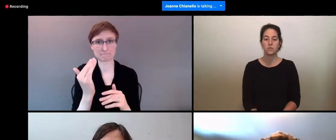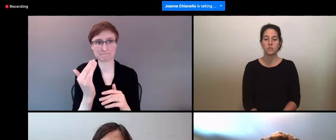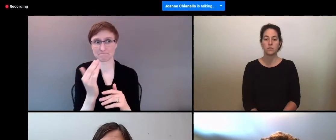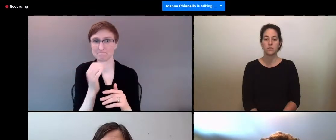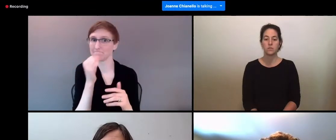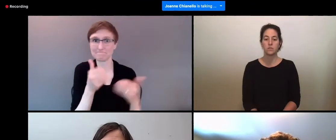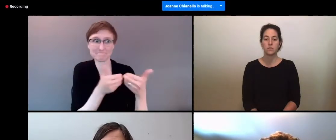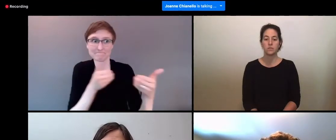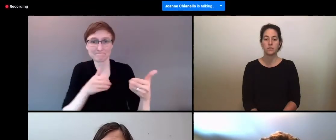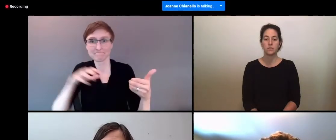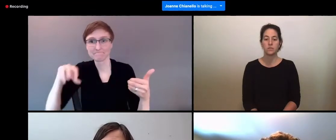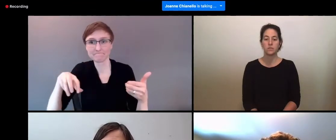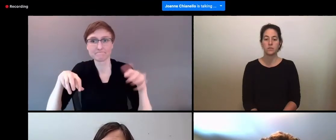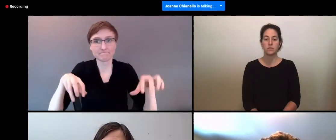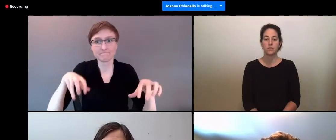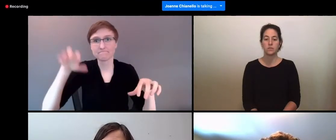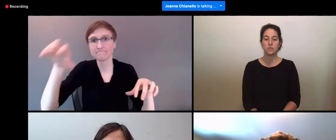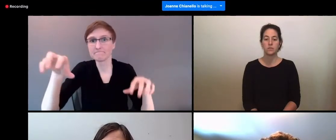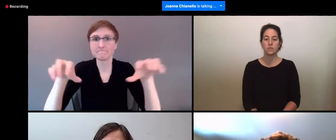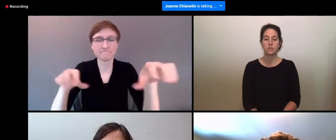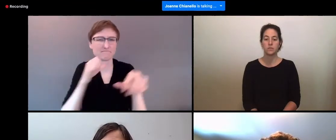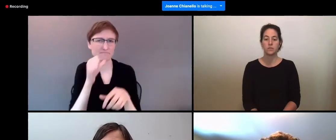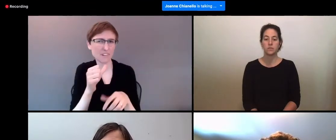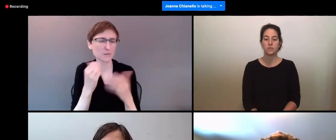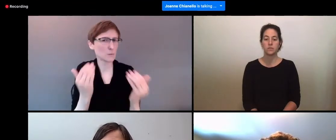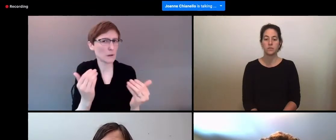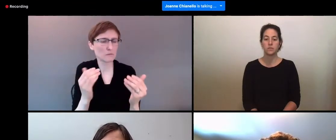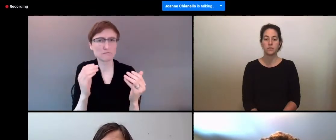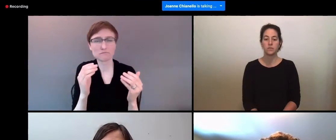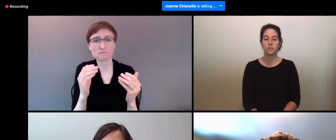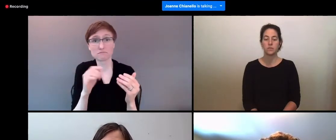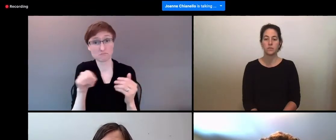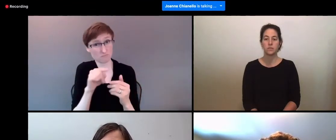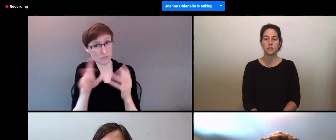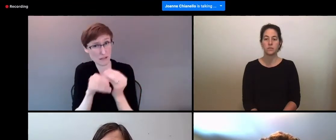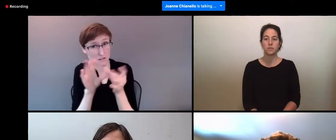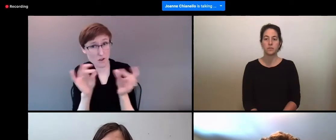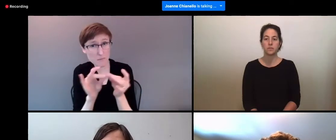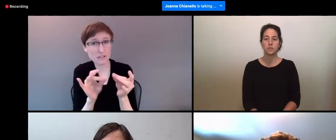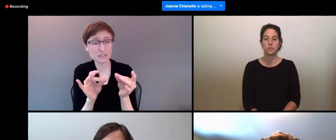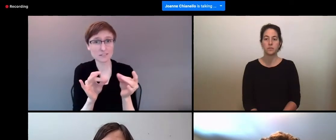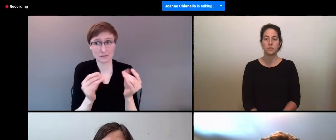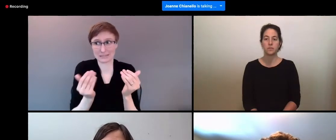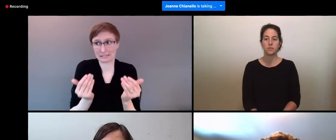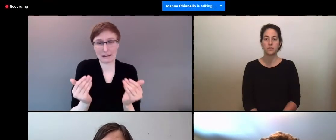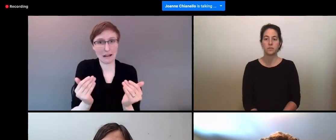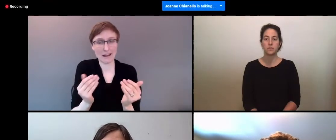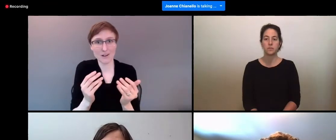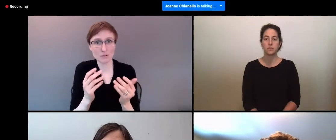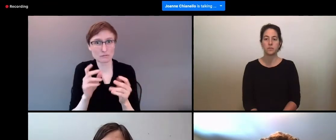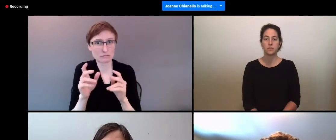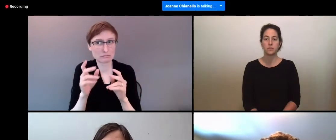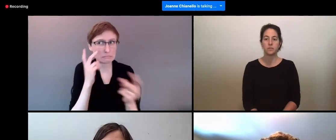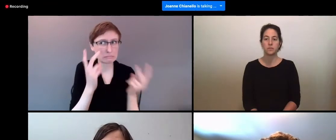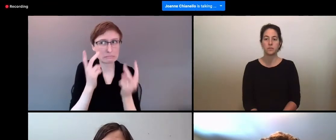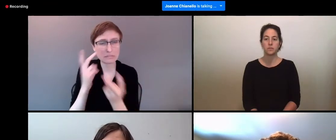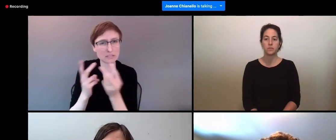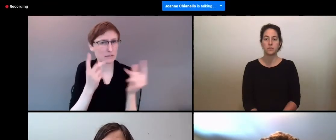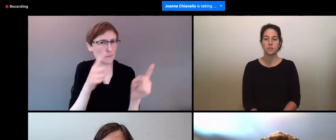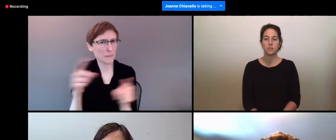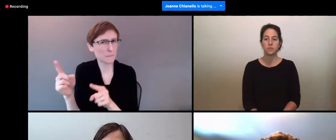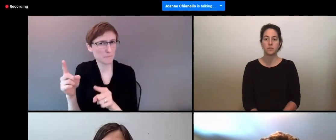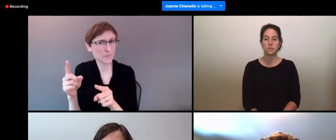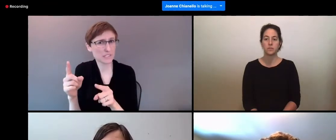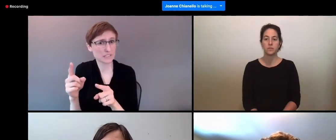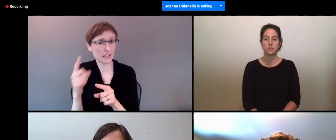a little bit about the early reviews, what you're hearing, what you're seeing, how this is all going to work out. Because as I think Dr.